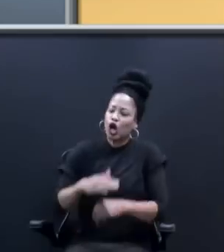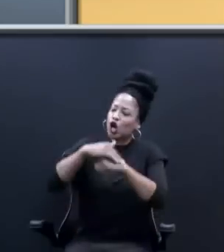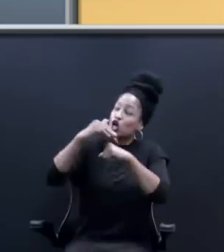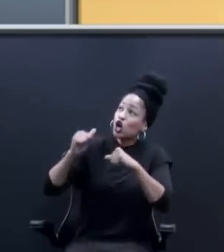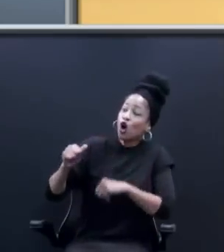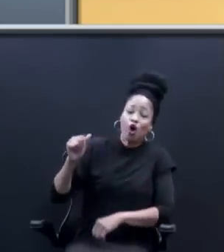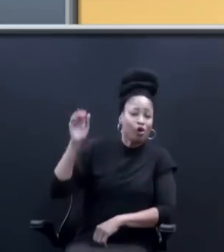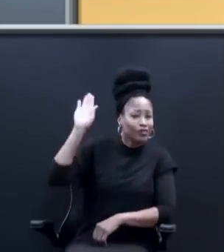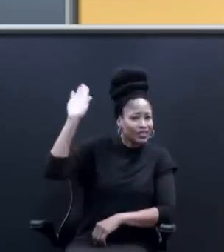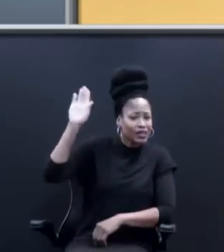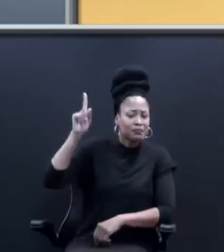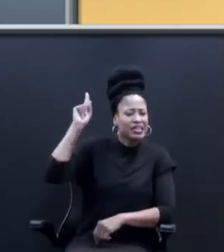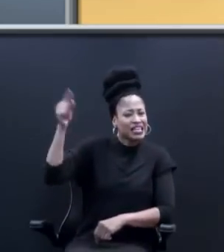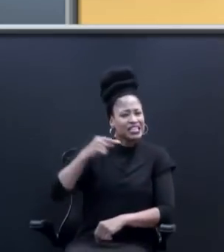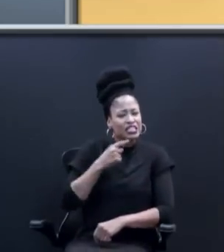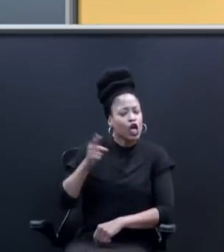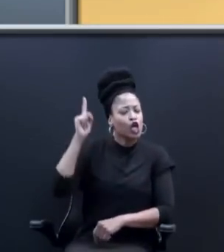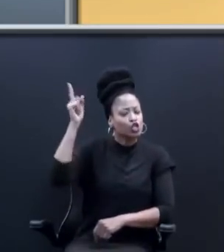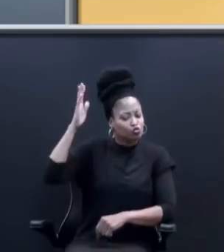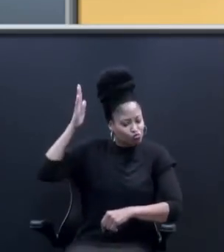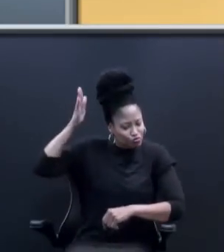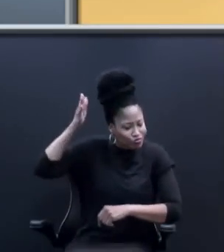be saved. He didn't say you might be.